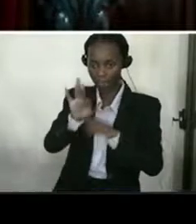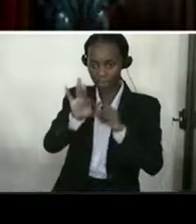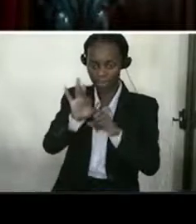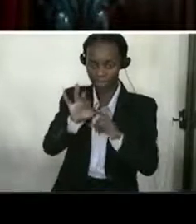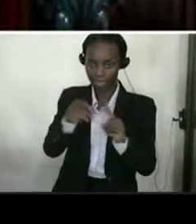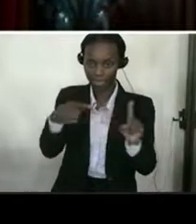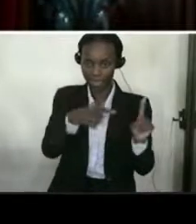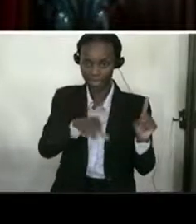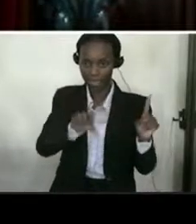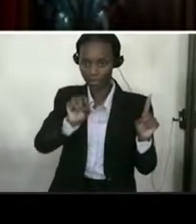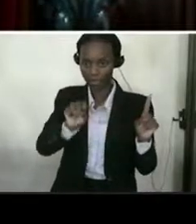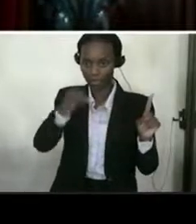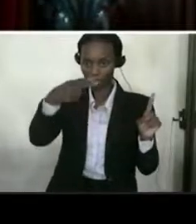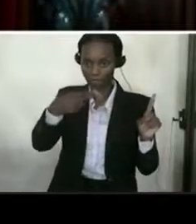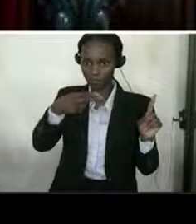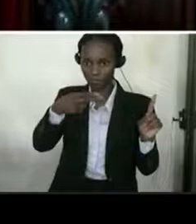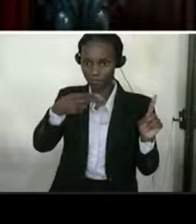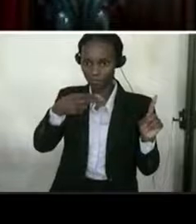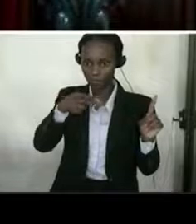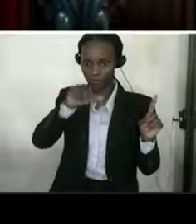2 minutes.